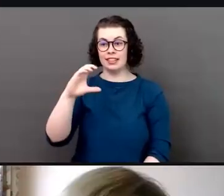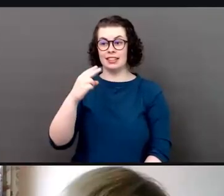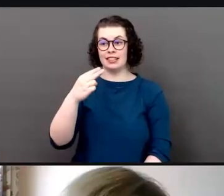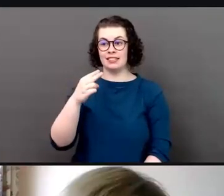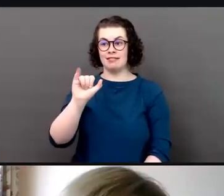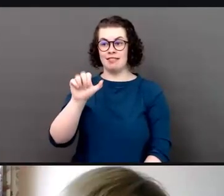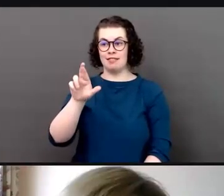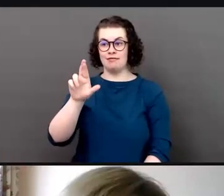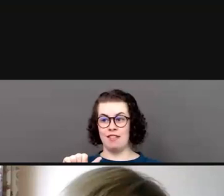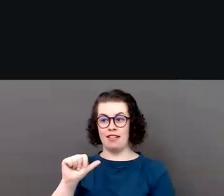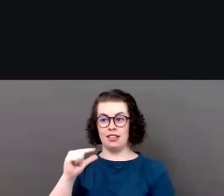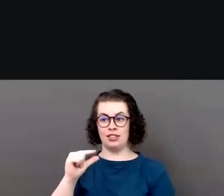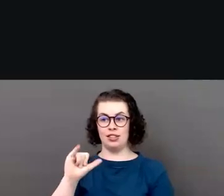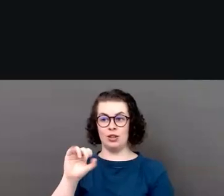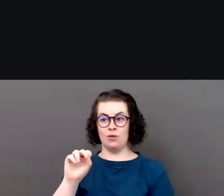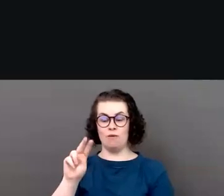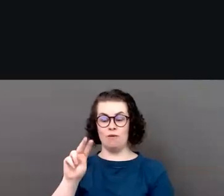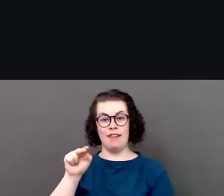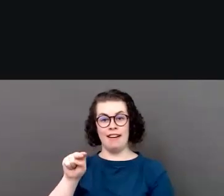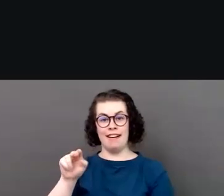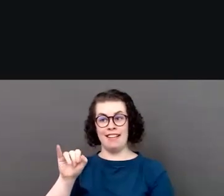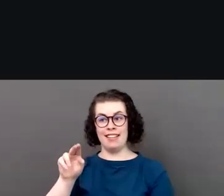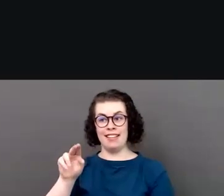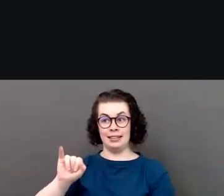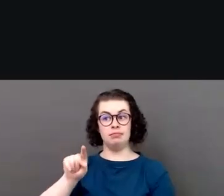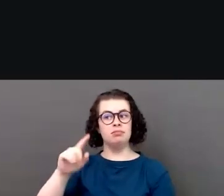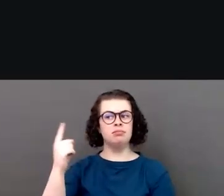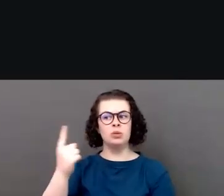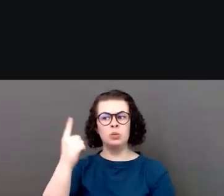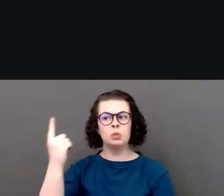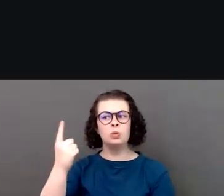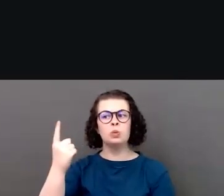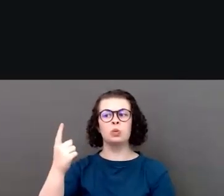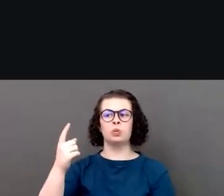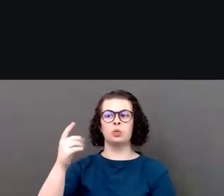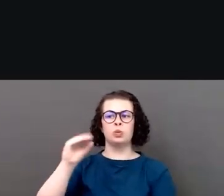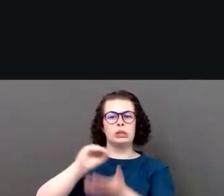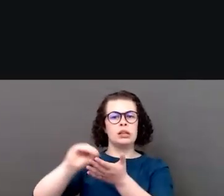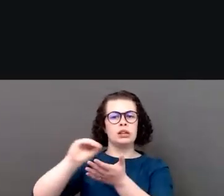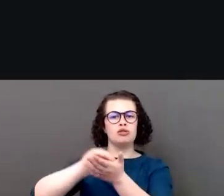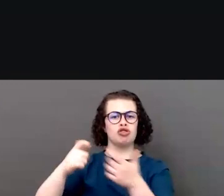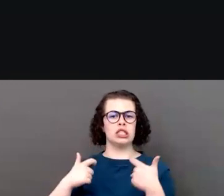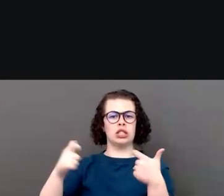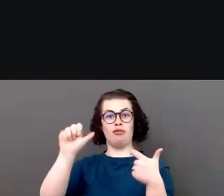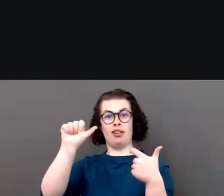is the Senior Manager and Deputy Secretary General at ANEC. She works for ANEC since